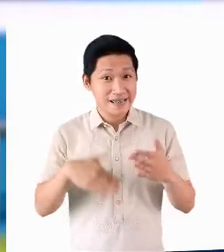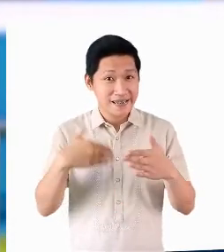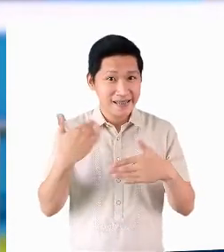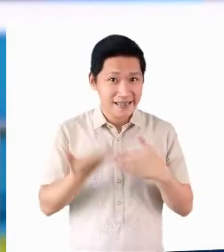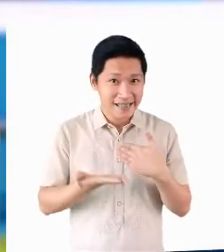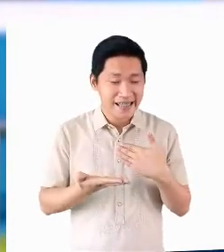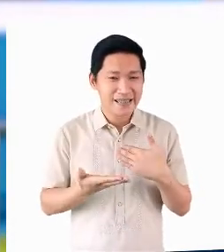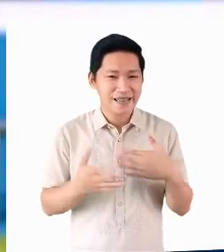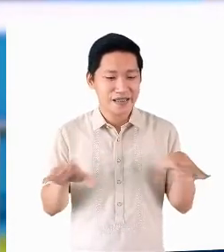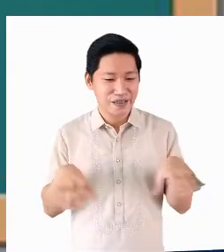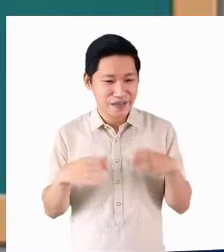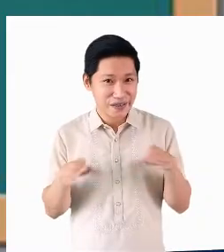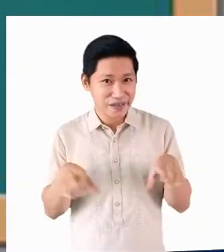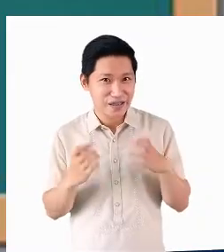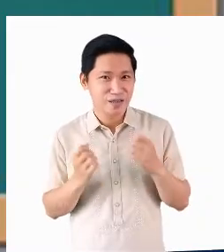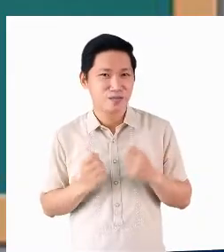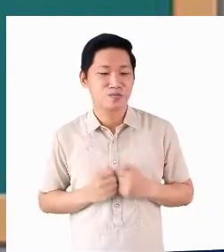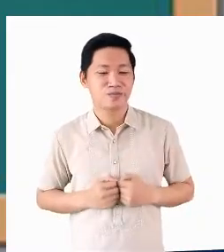Next,